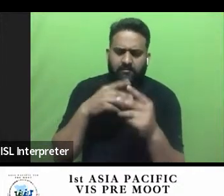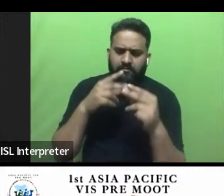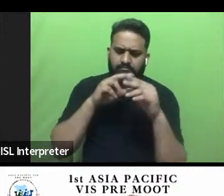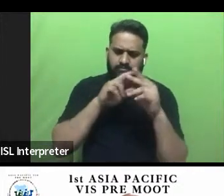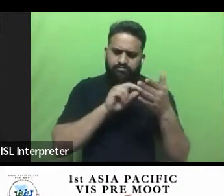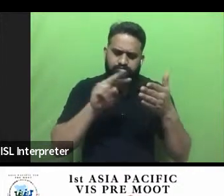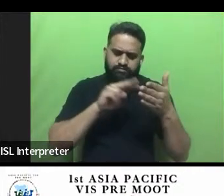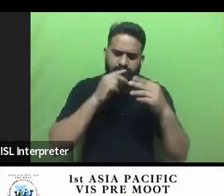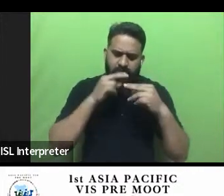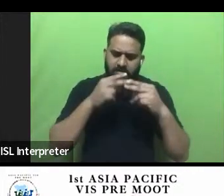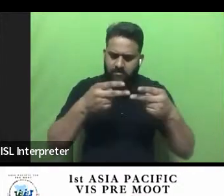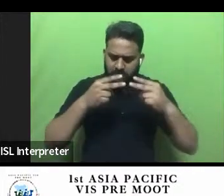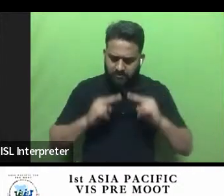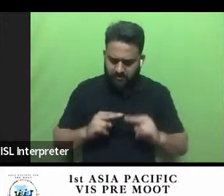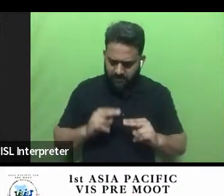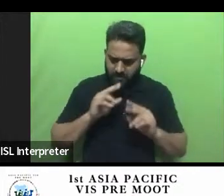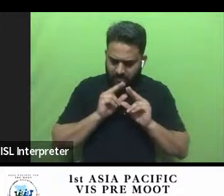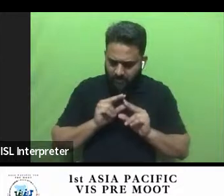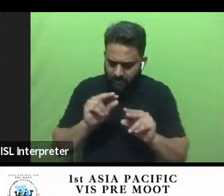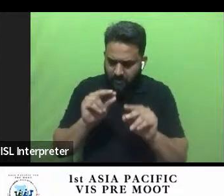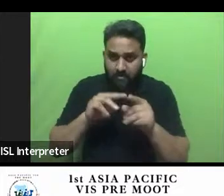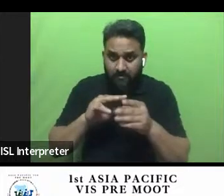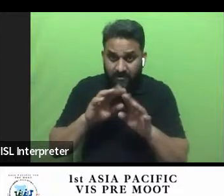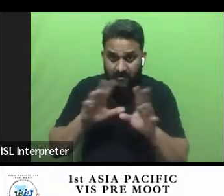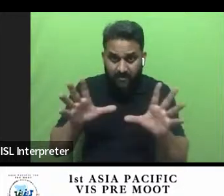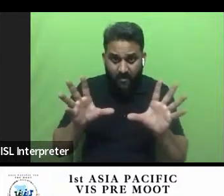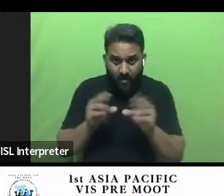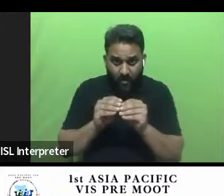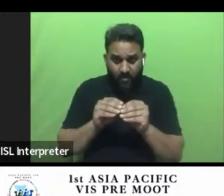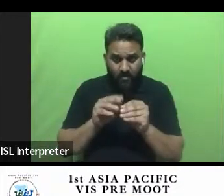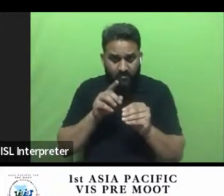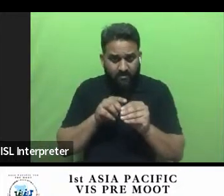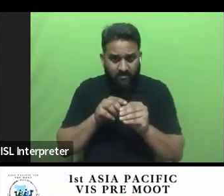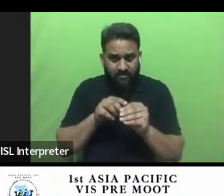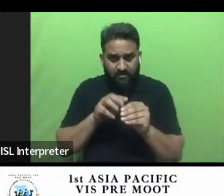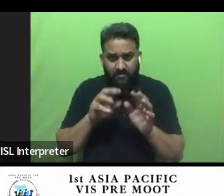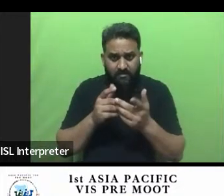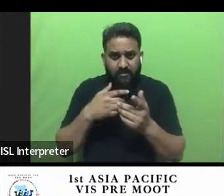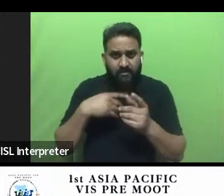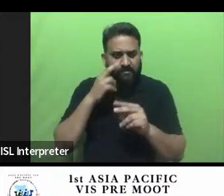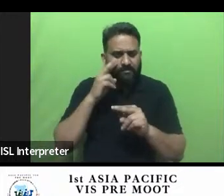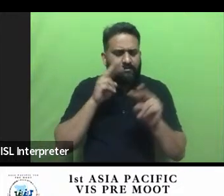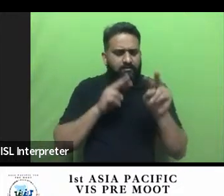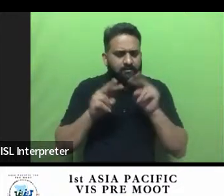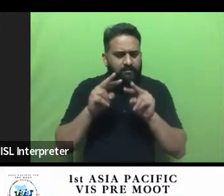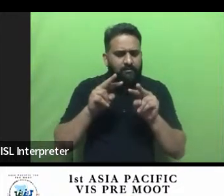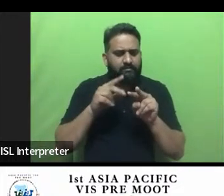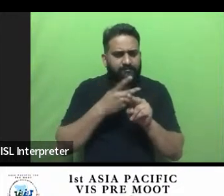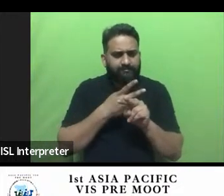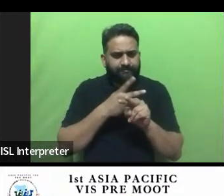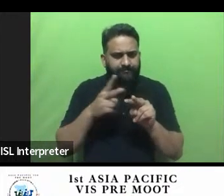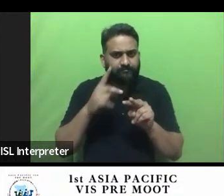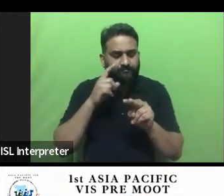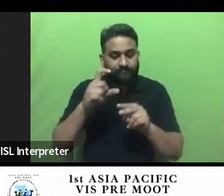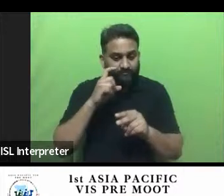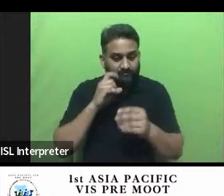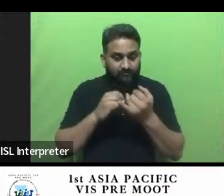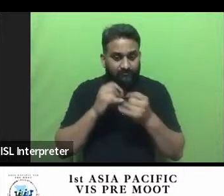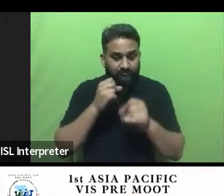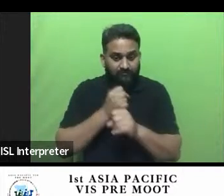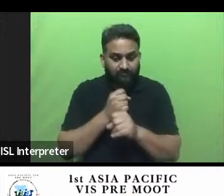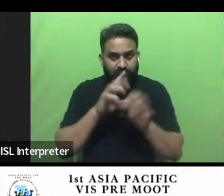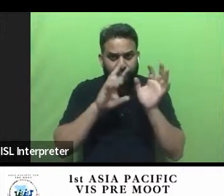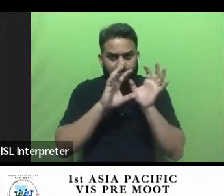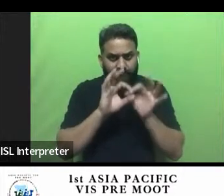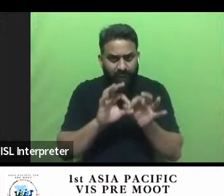CISG as a convention as a whole, and therefore that we need to look into other provisions of the CISG to determine